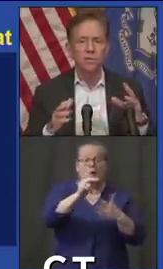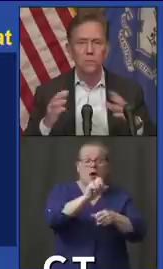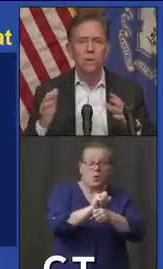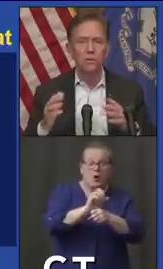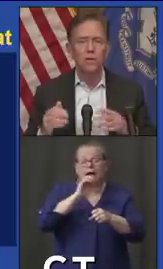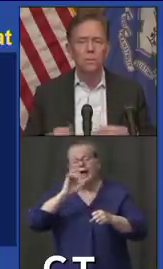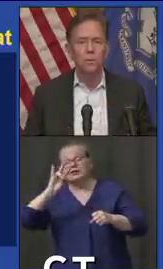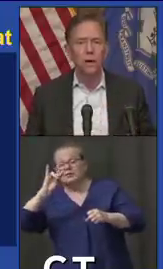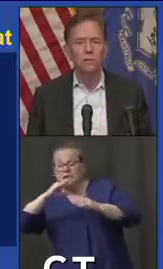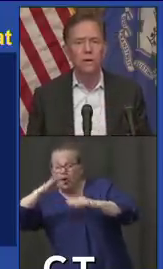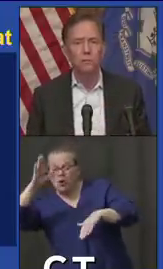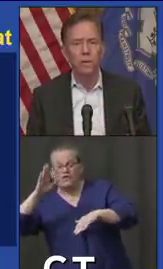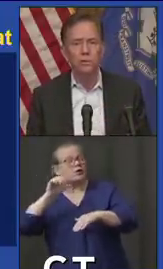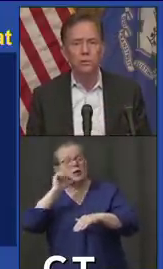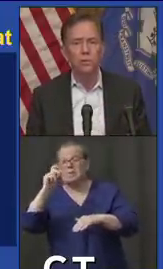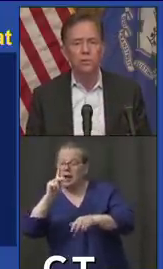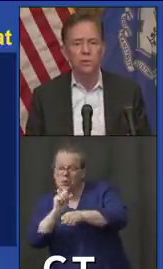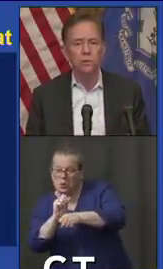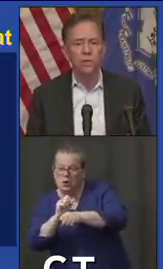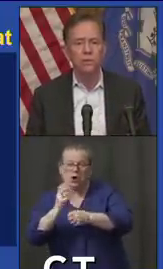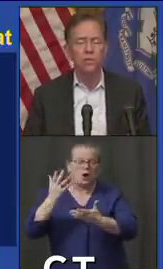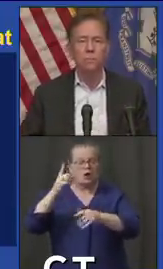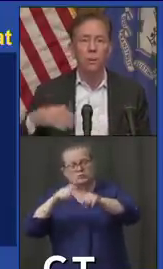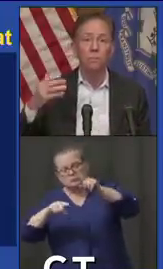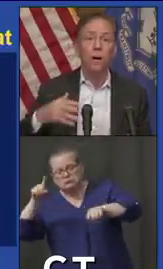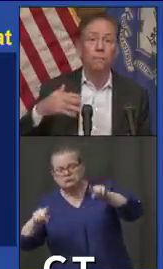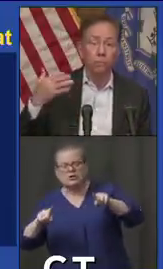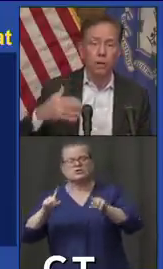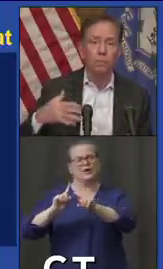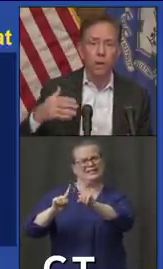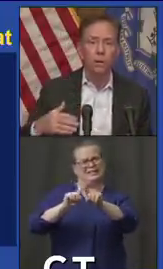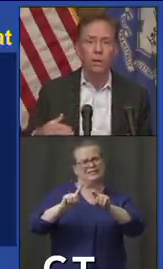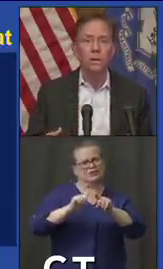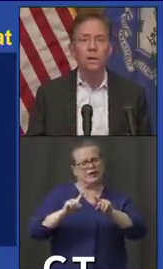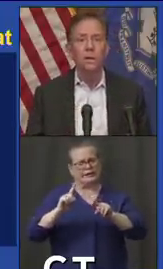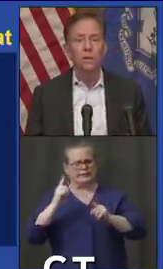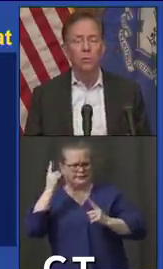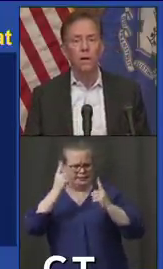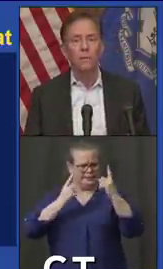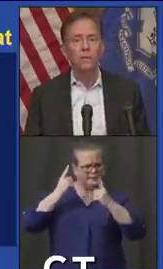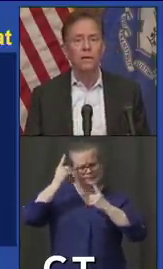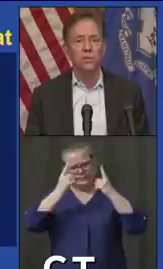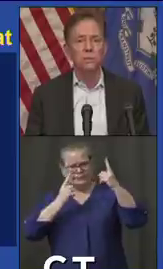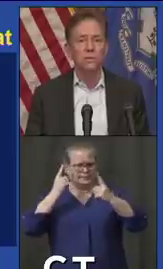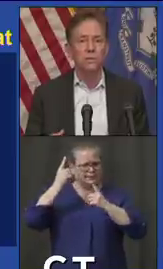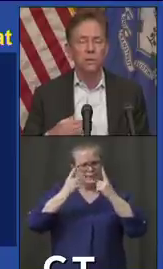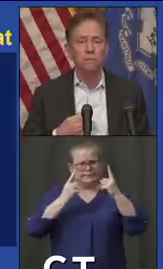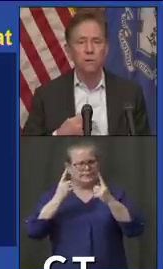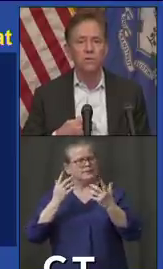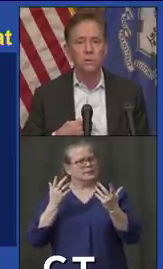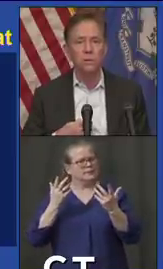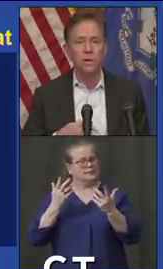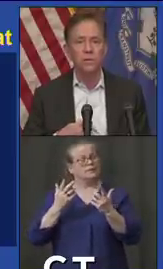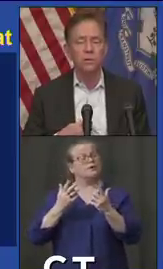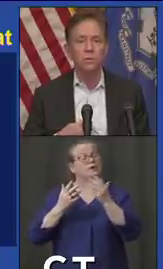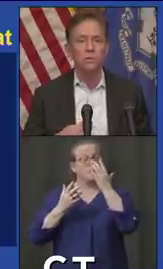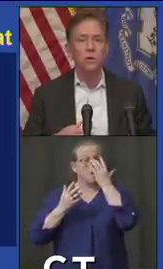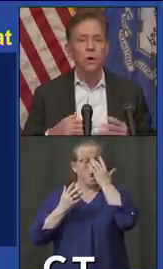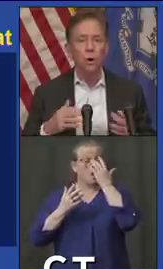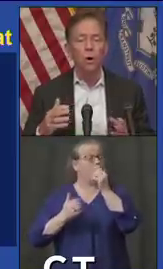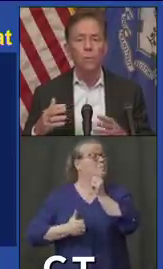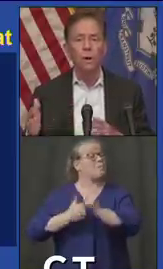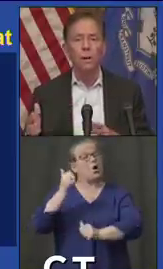we have some of those demographic and regional considerations, but primarily the recommendation, which I'm very sympathetic to,